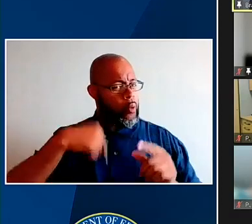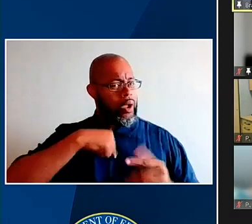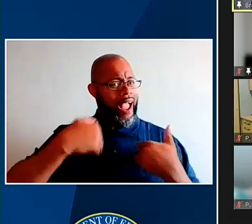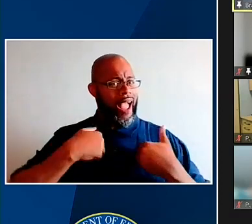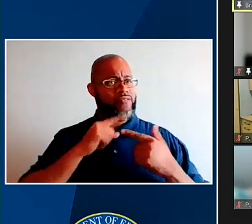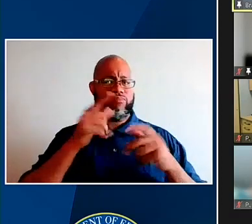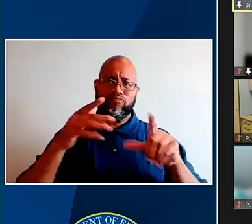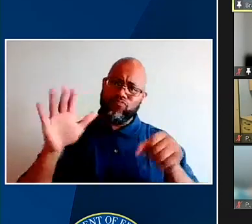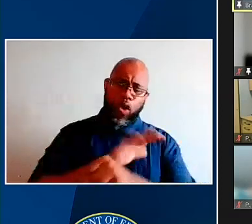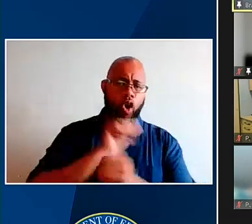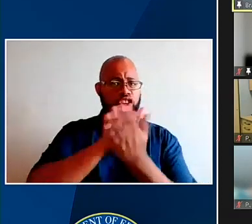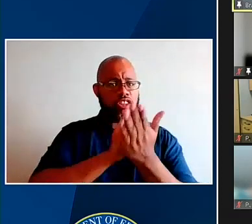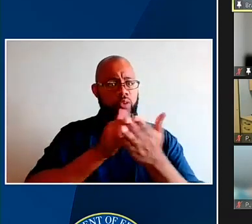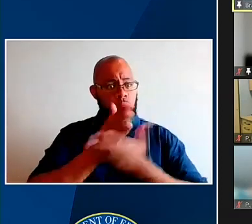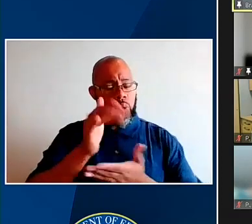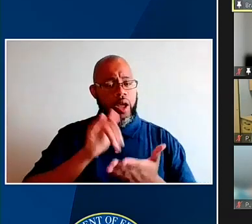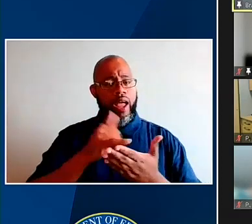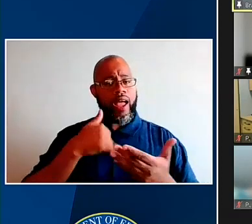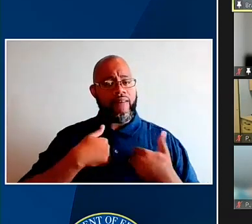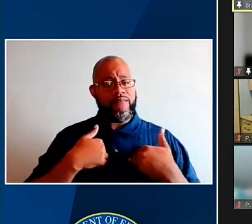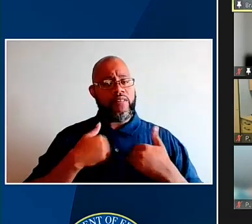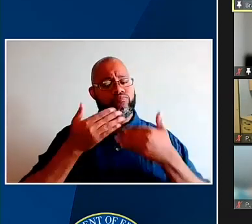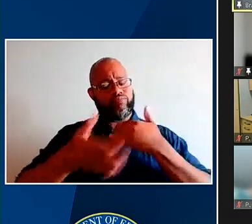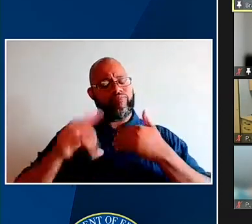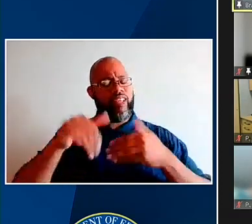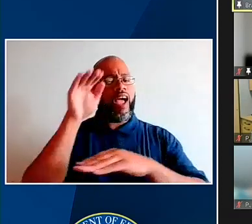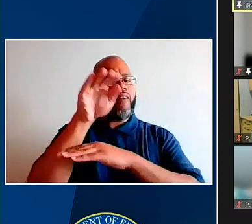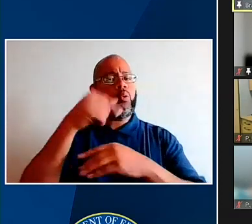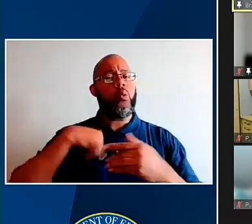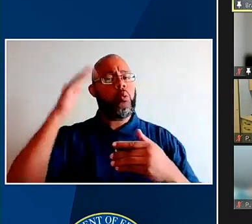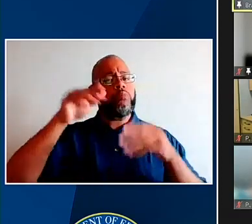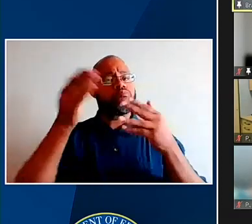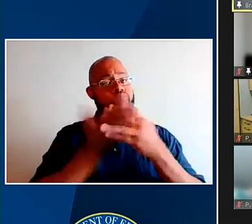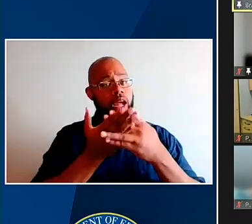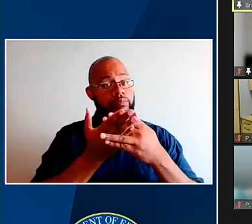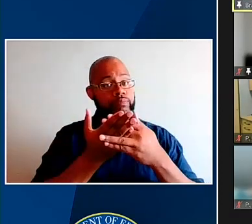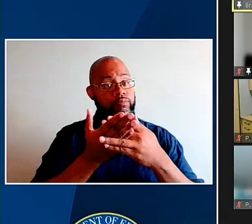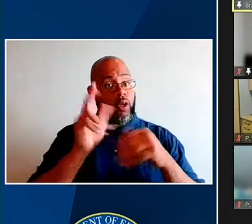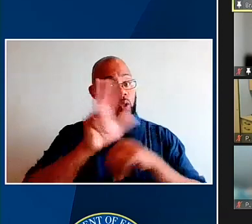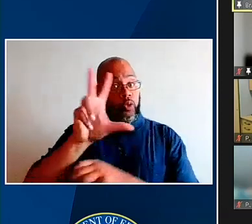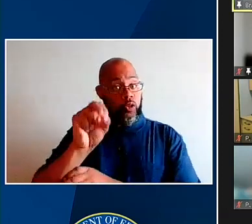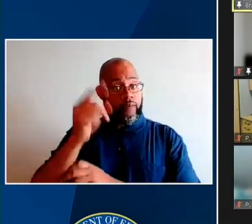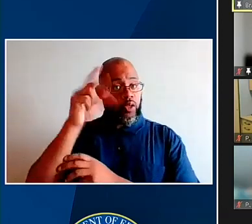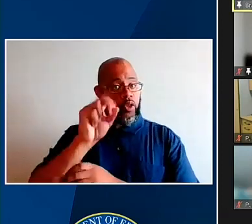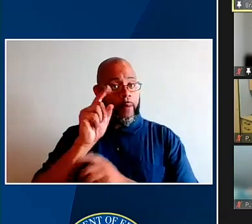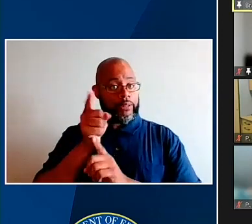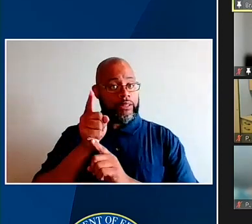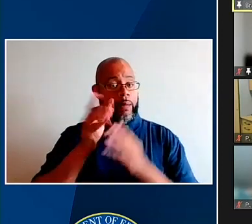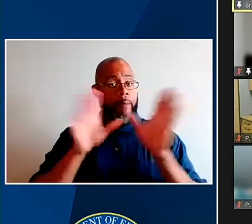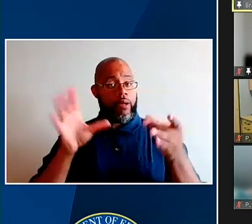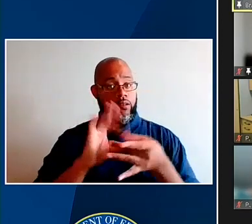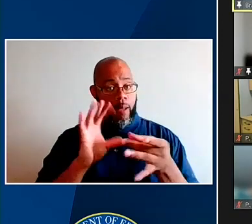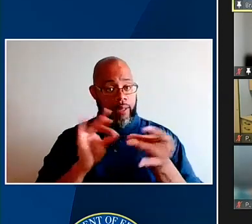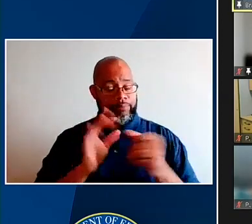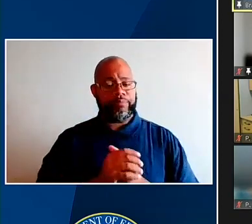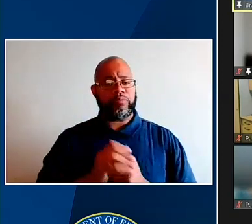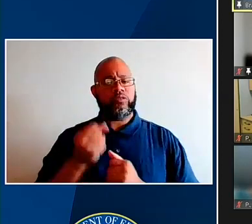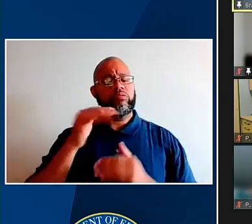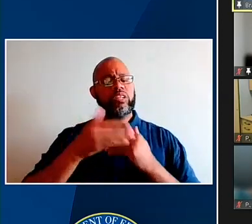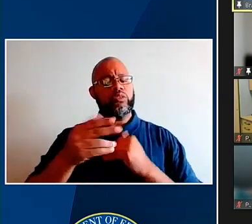robust agenda to get to with the remainder of the afternoon. We will break promptly at 3:30 for 30 minutes of public comment. So in the